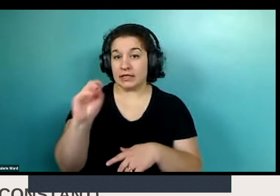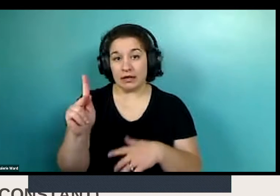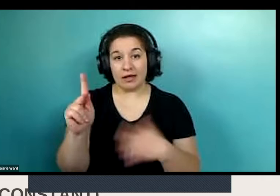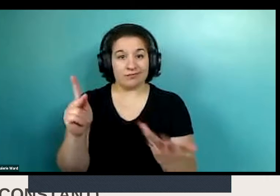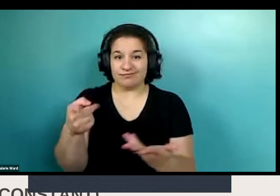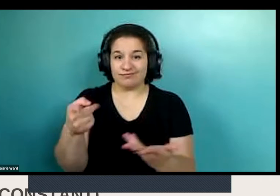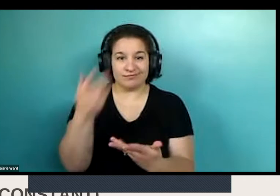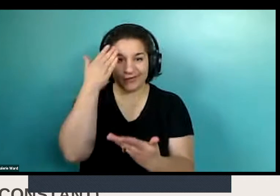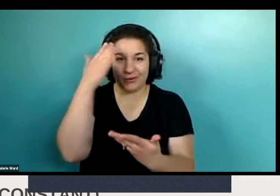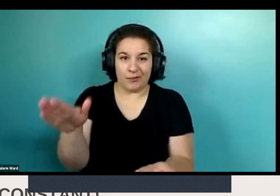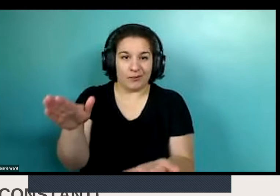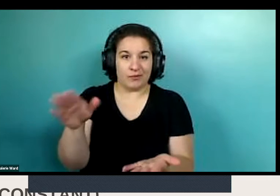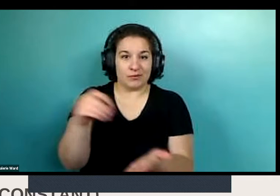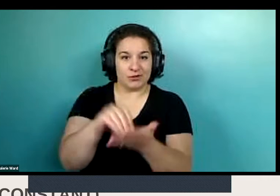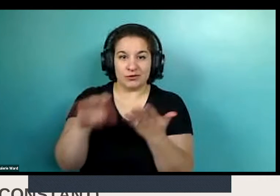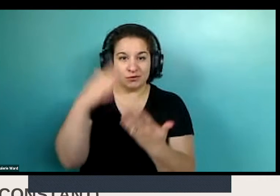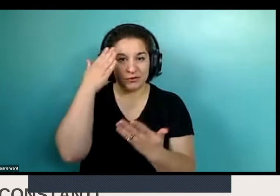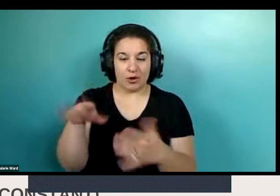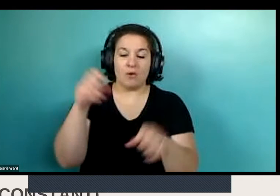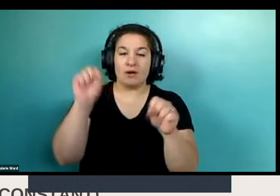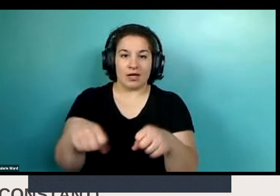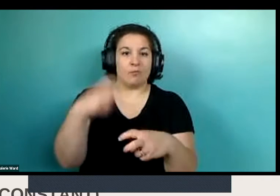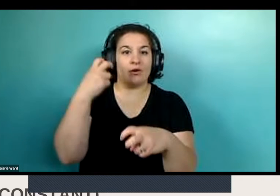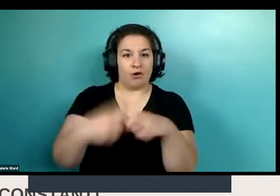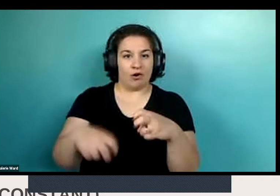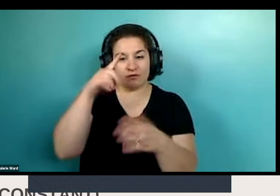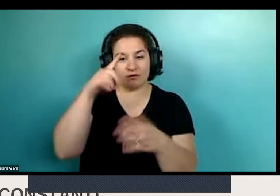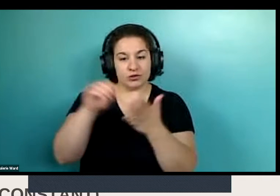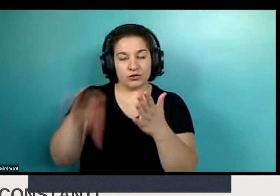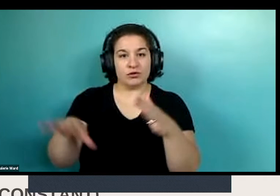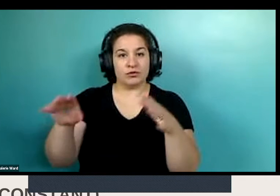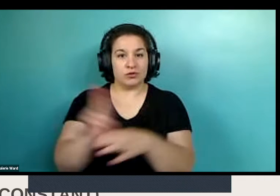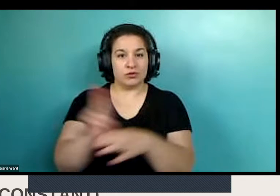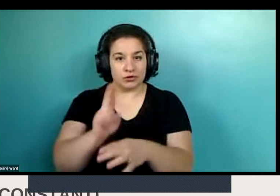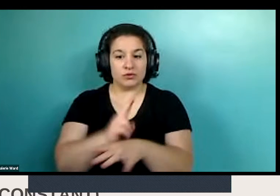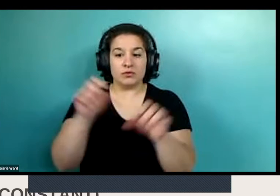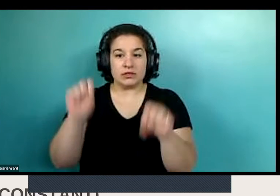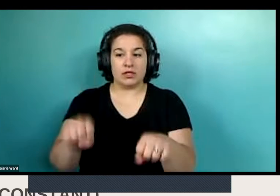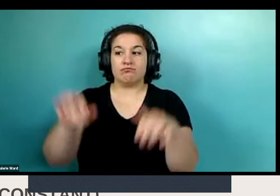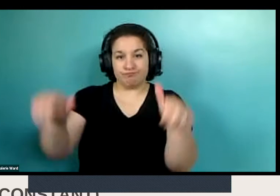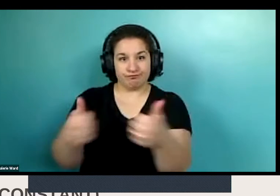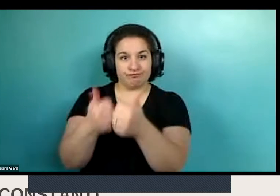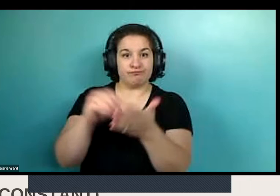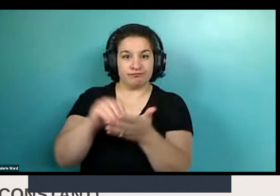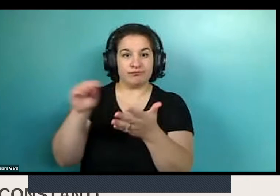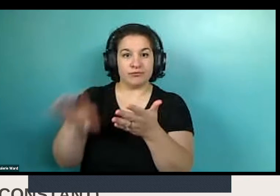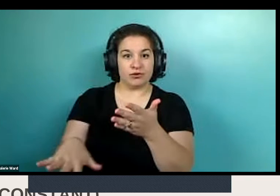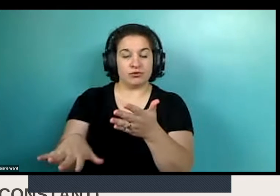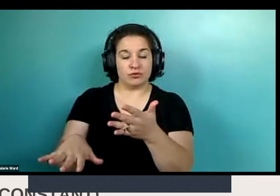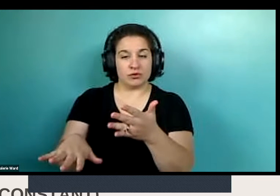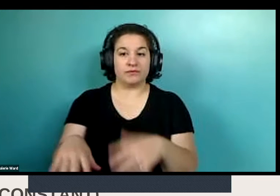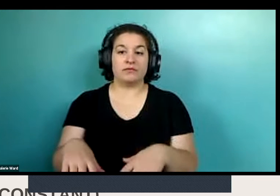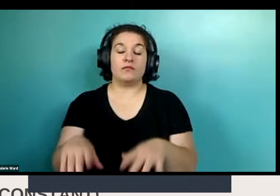use. It can be a new challenge that they have to overcome. And again, when we're talking about, trying to